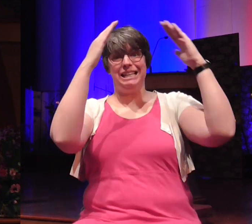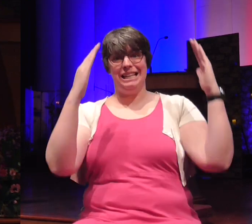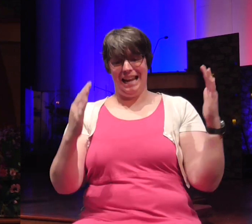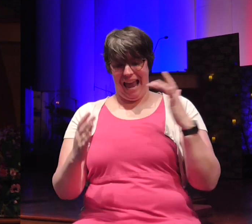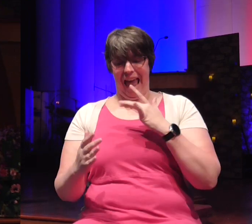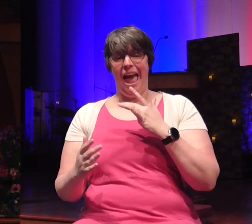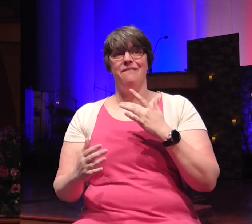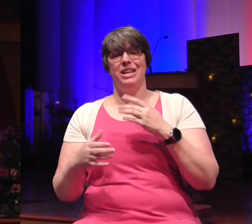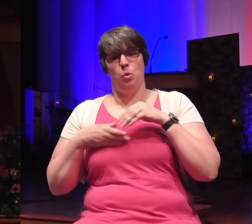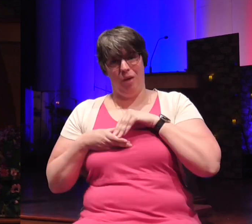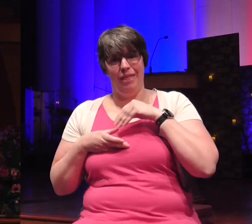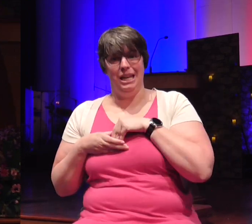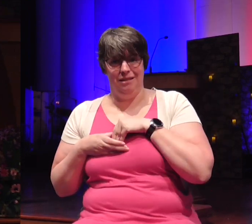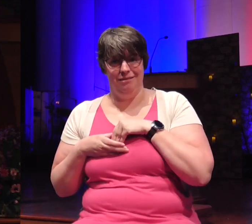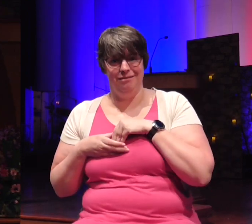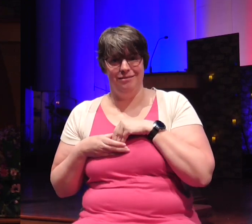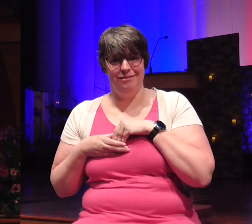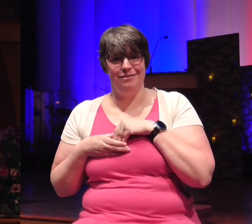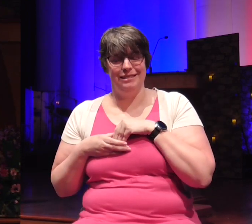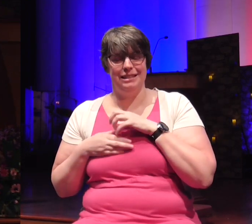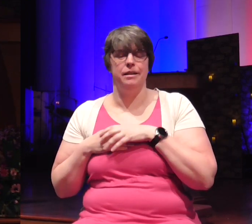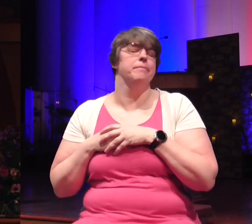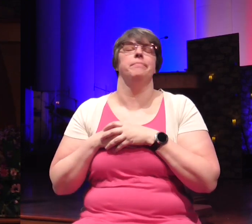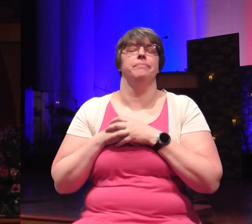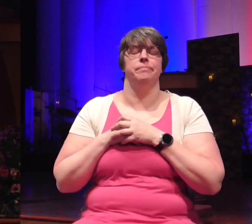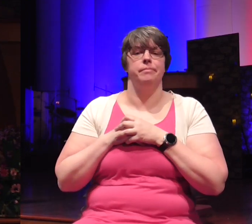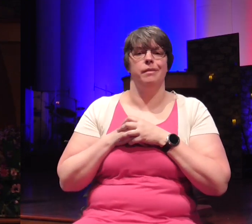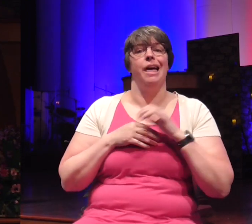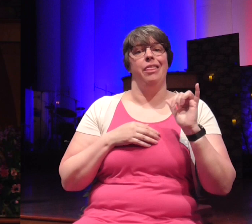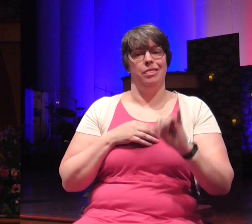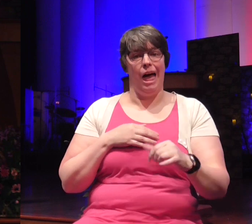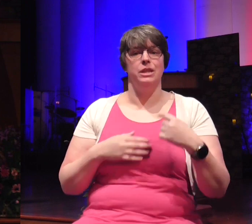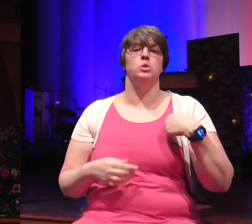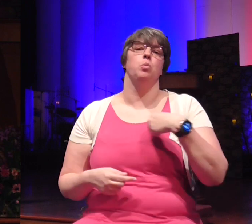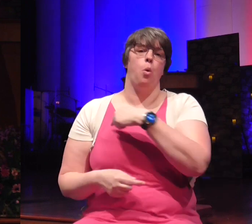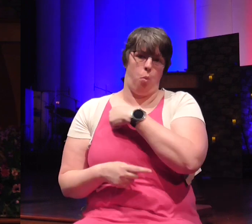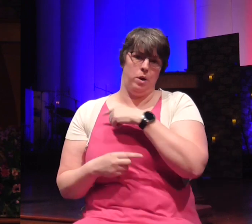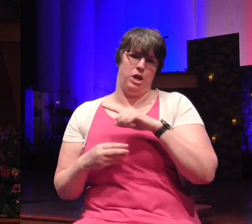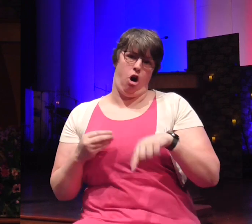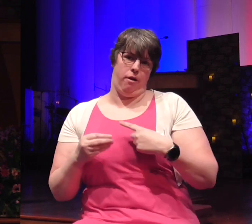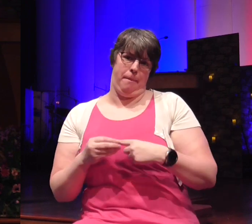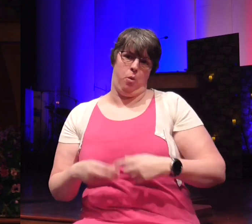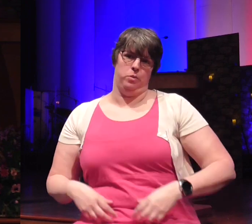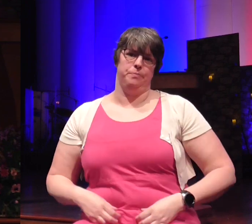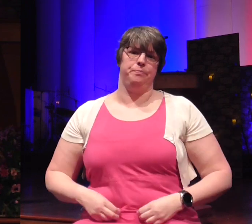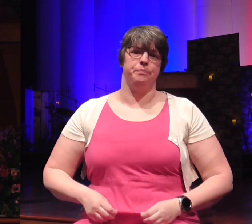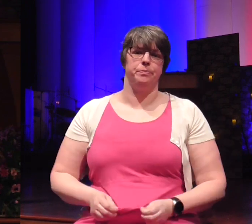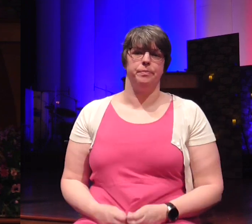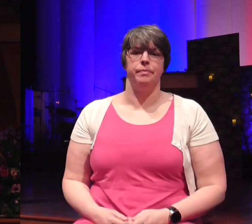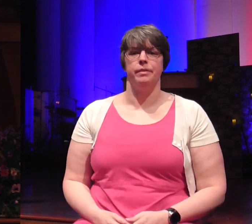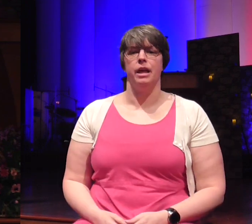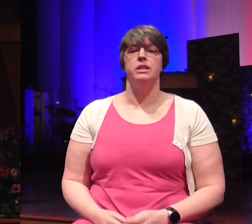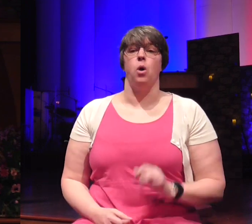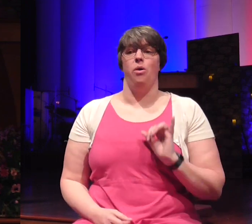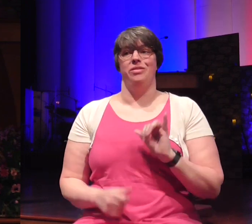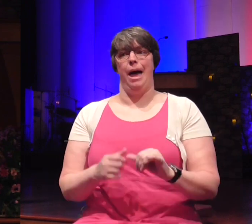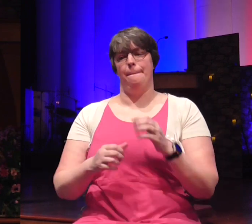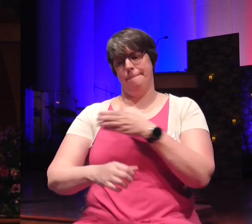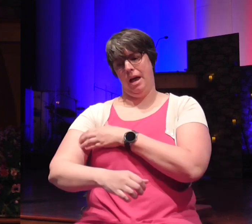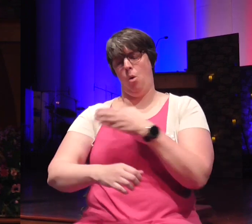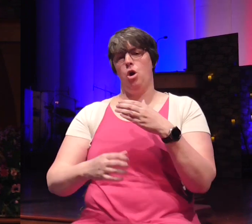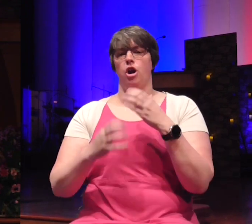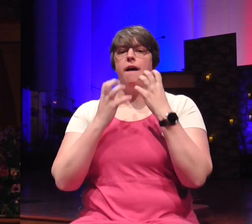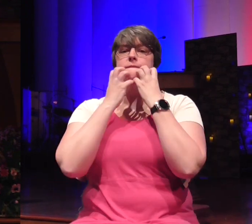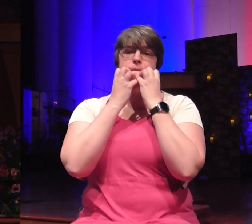within, your hope of glory. And that's what we get to be about. The amazing power of compassion and